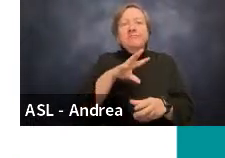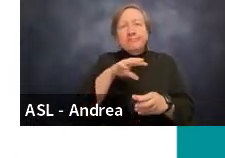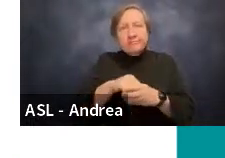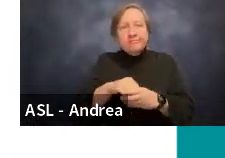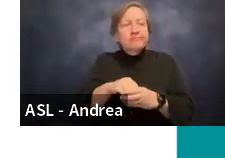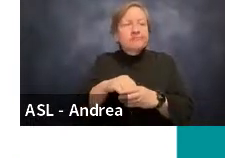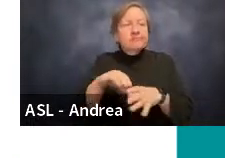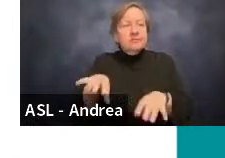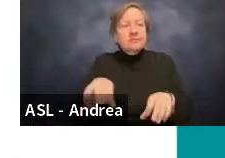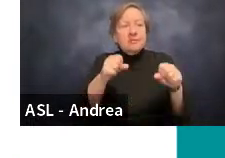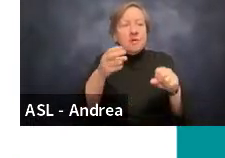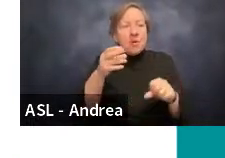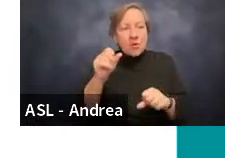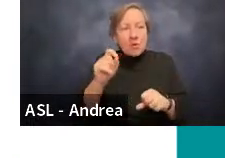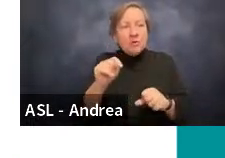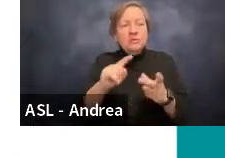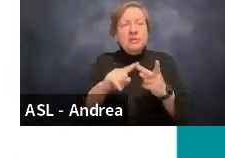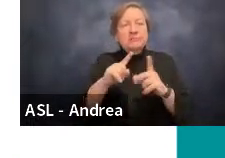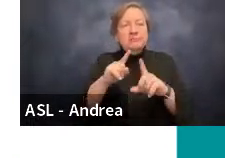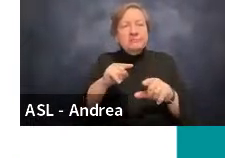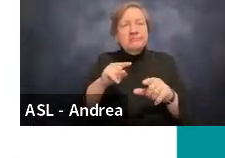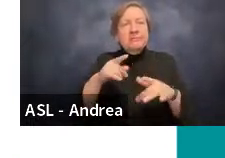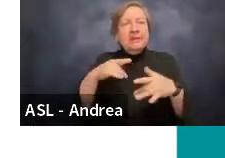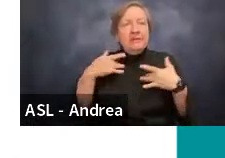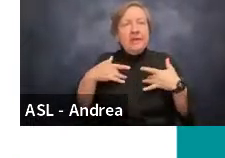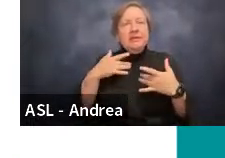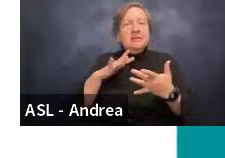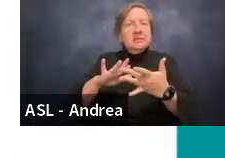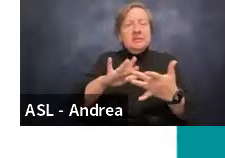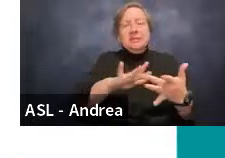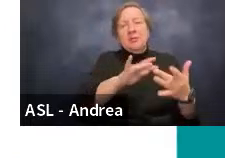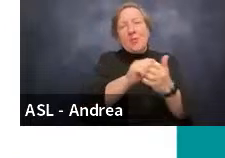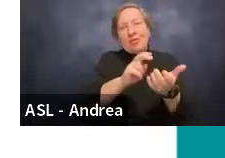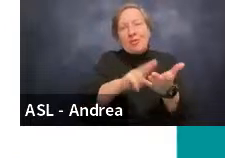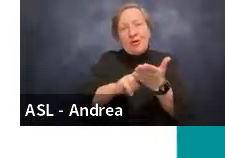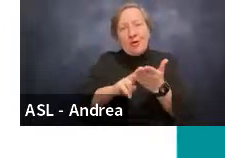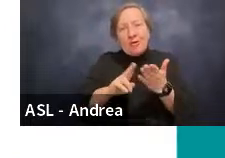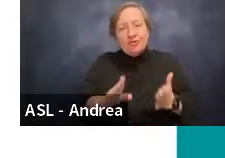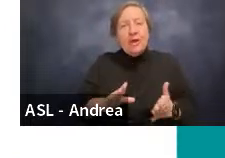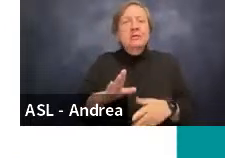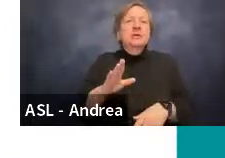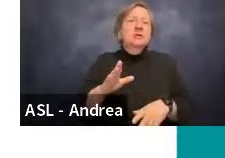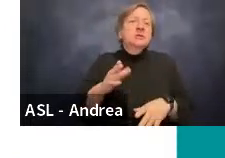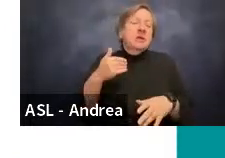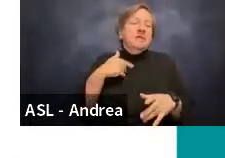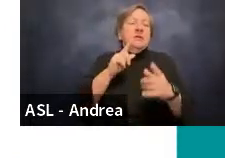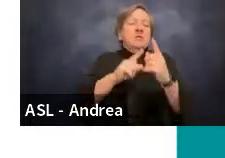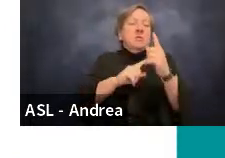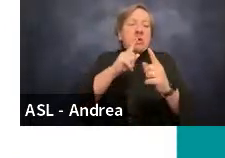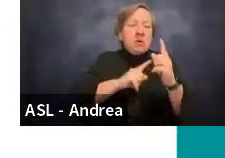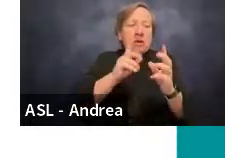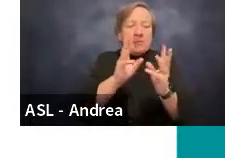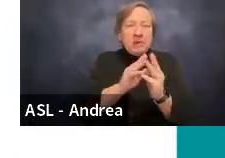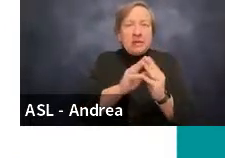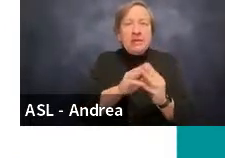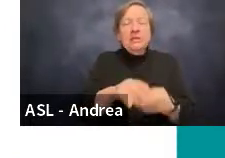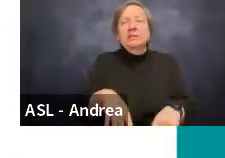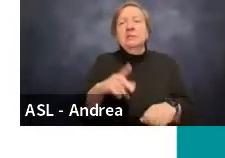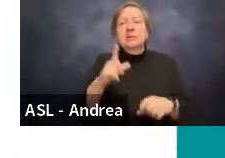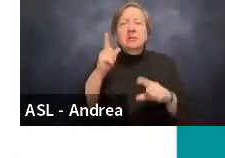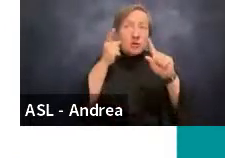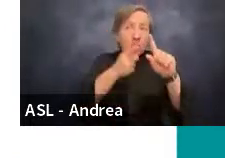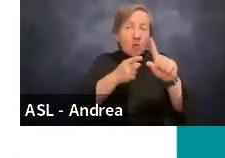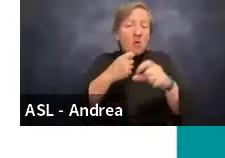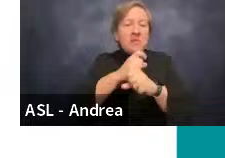and attending events, networking with contractors, holding one-on-one meetings. The goal is to make sure